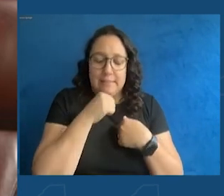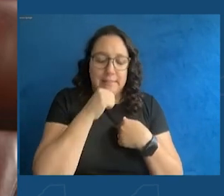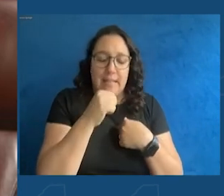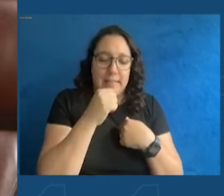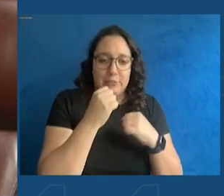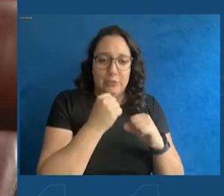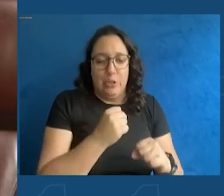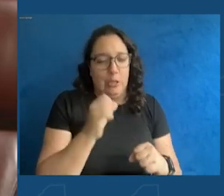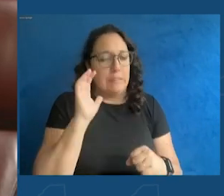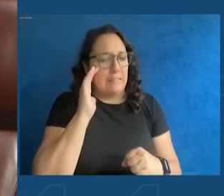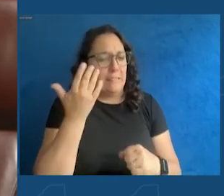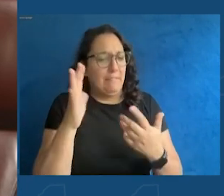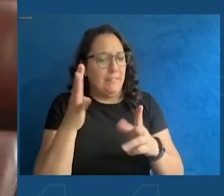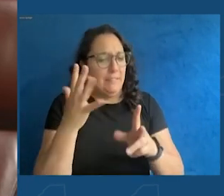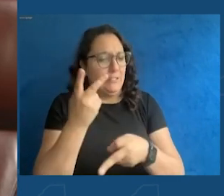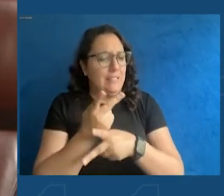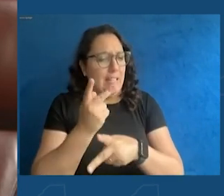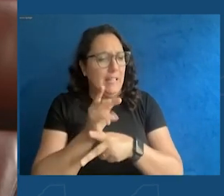care of that now.